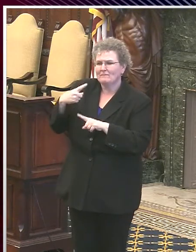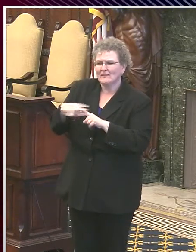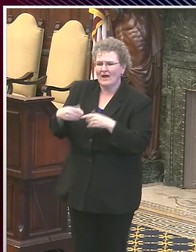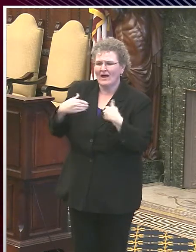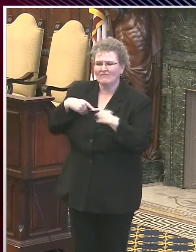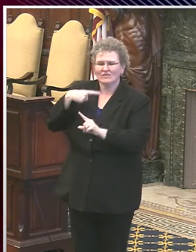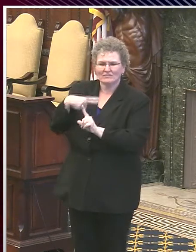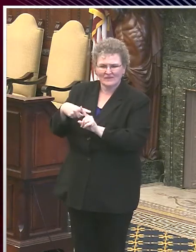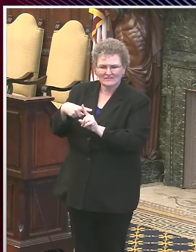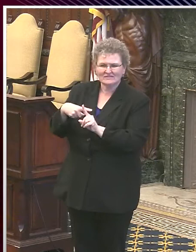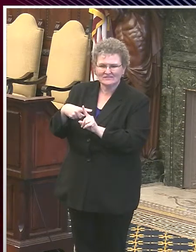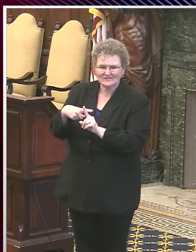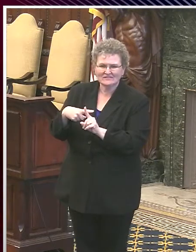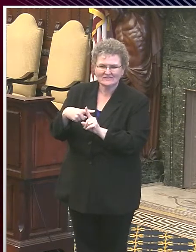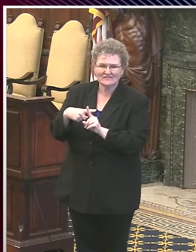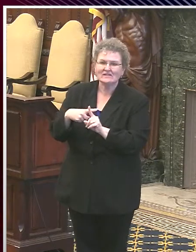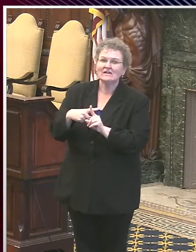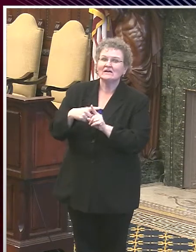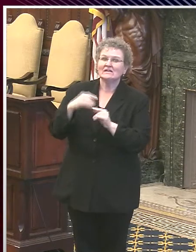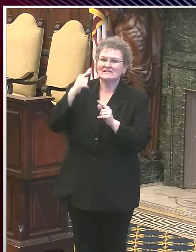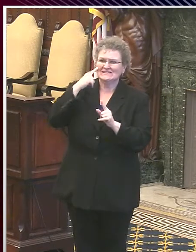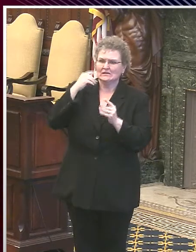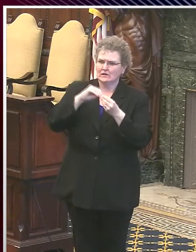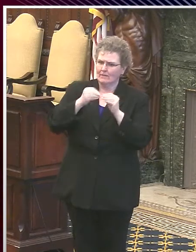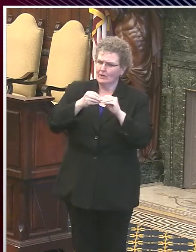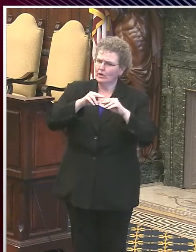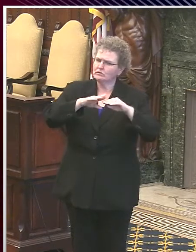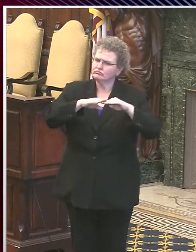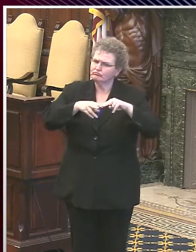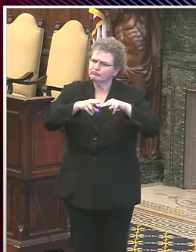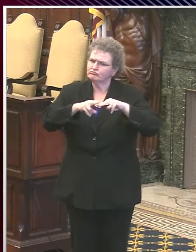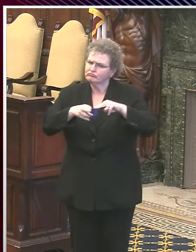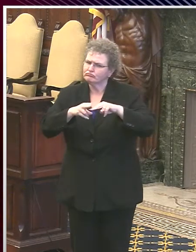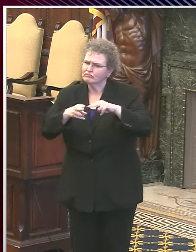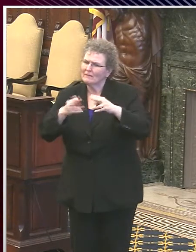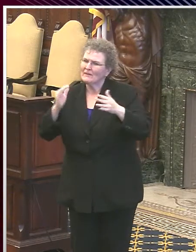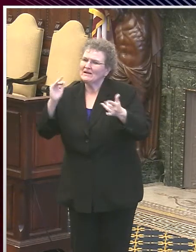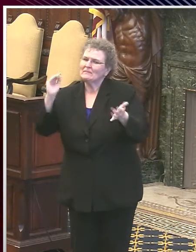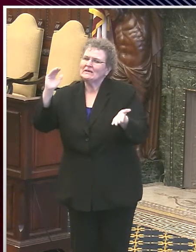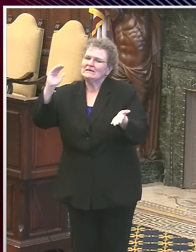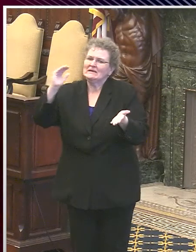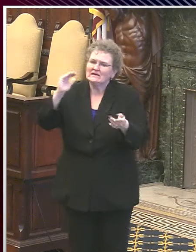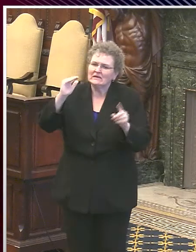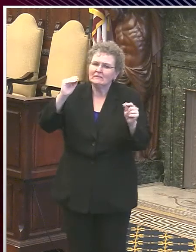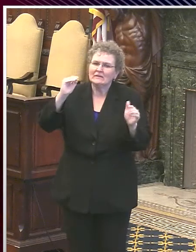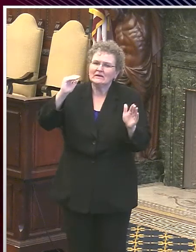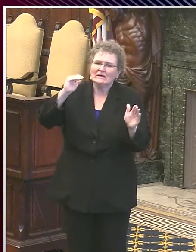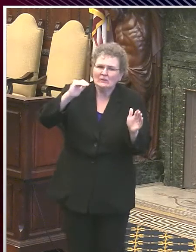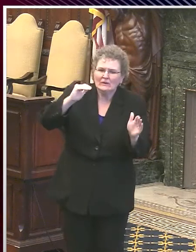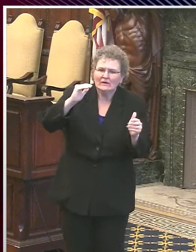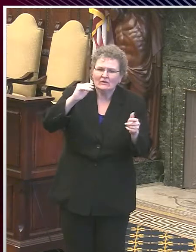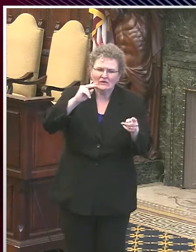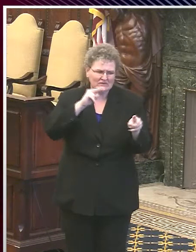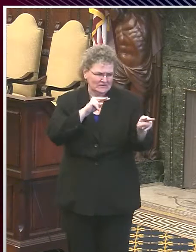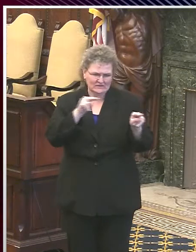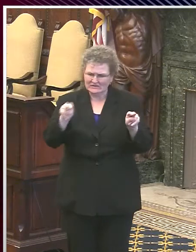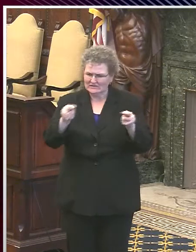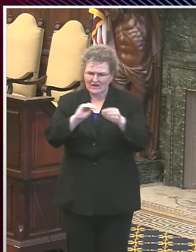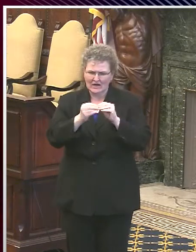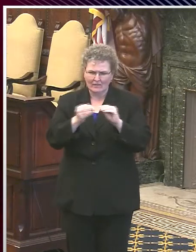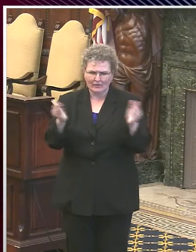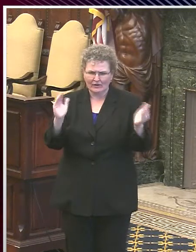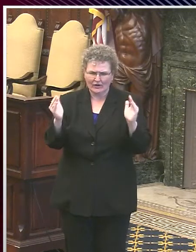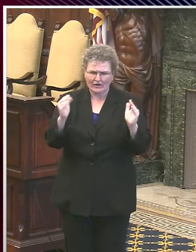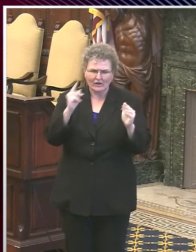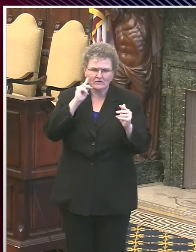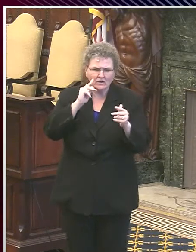concerned that the previous decline that we've been seeing may be stalling. In part, that's just by looking at these numbers. In part, it's also because I'm seeing that case counts